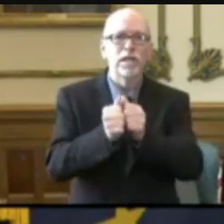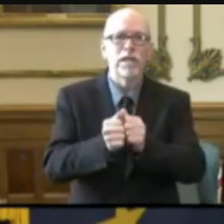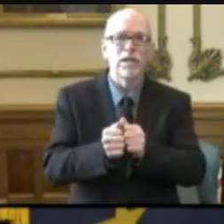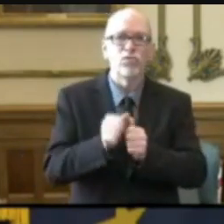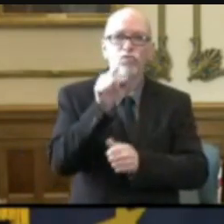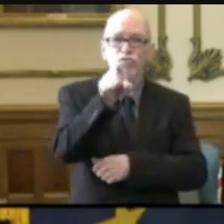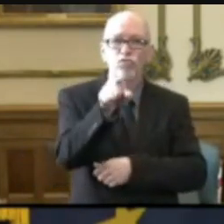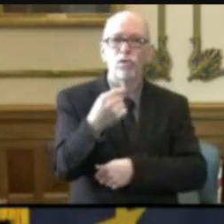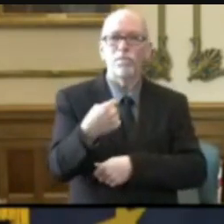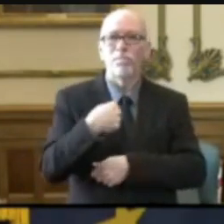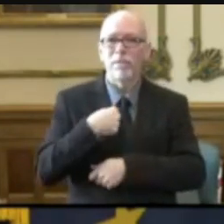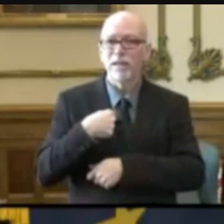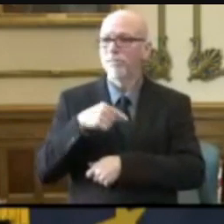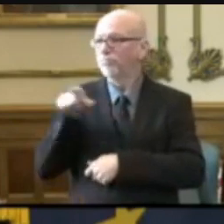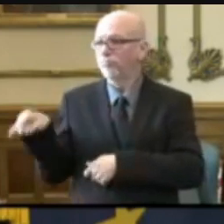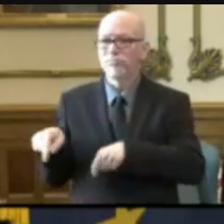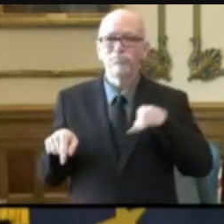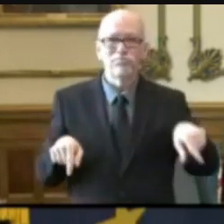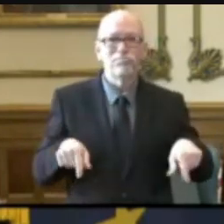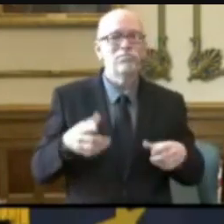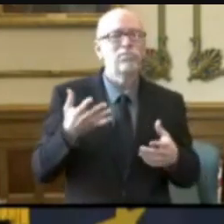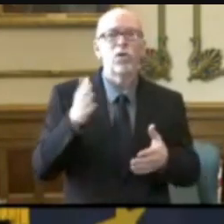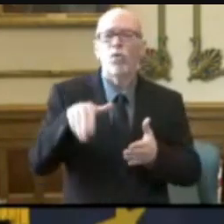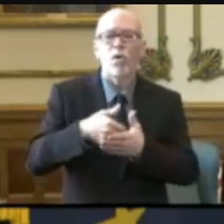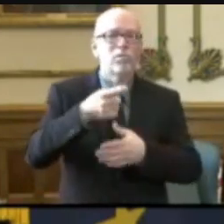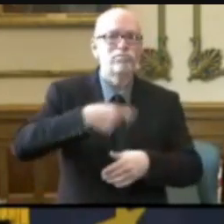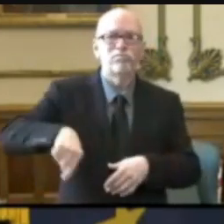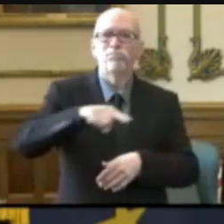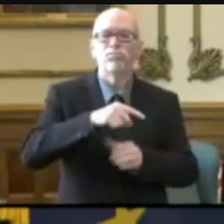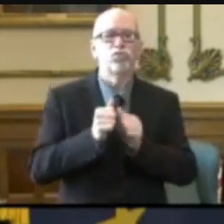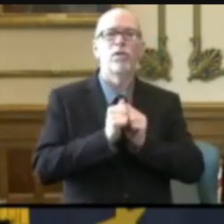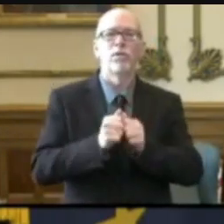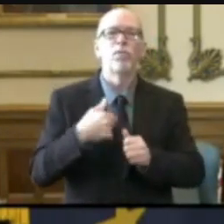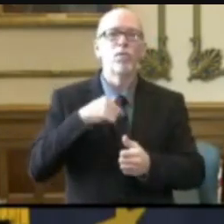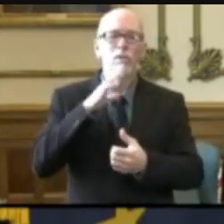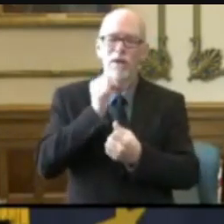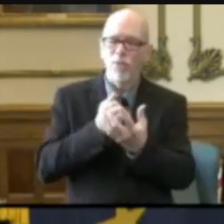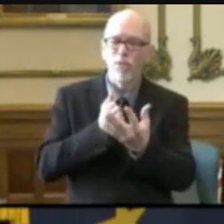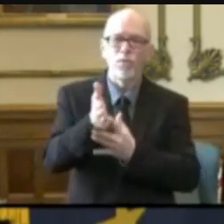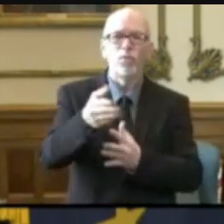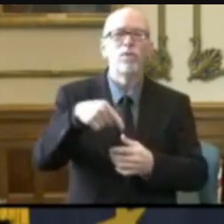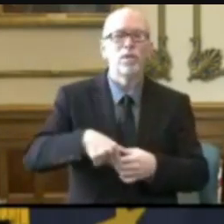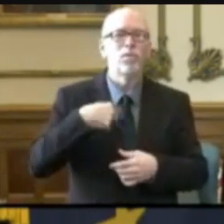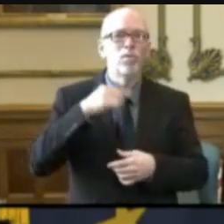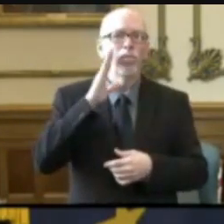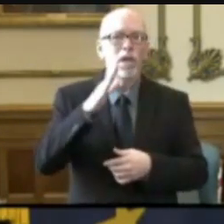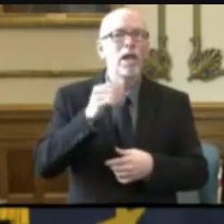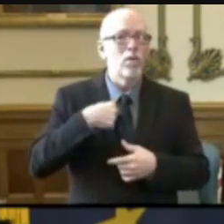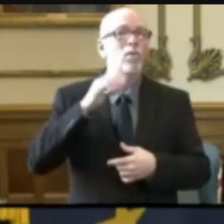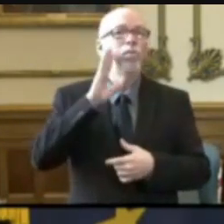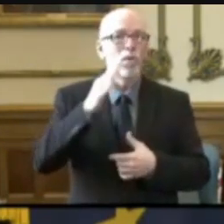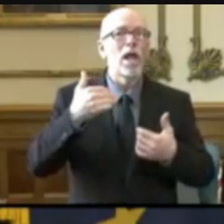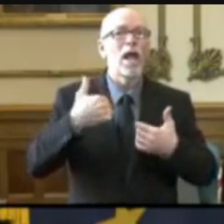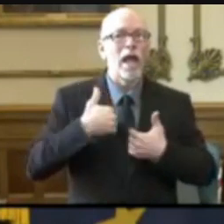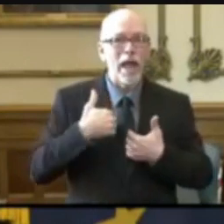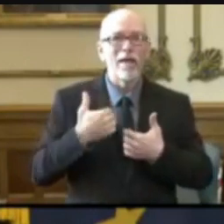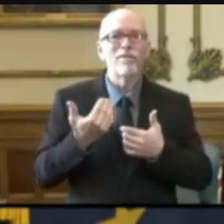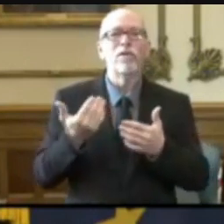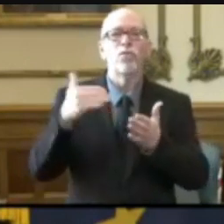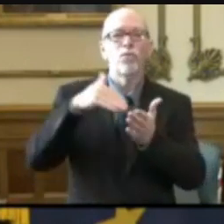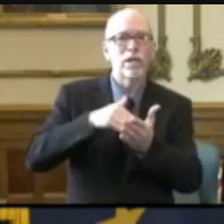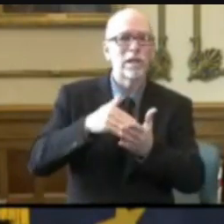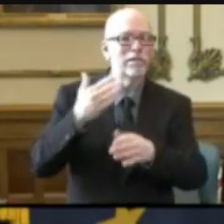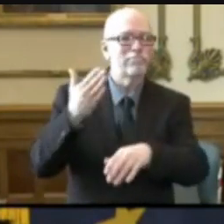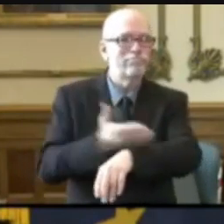and me, Jen, Chris, Dale, all of us are in this together, and we're going to do this. And there is going to be reconstruction, and there is going to